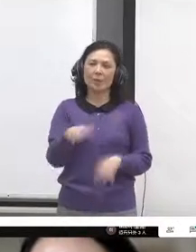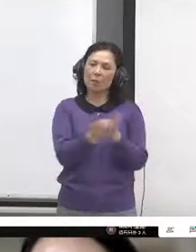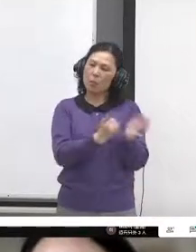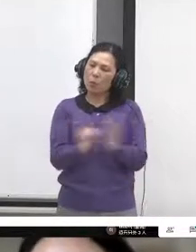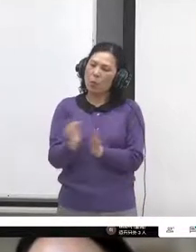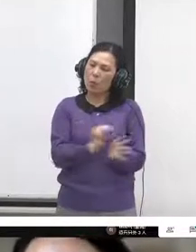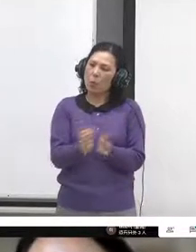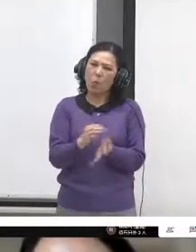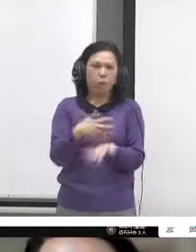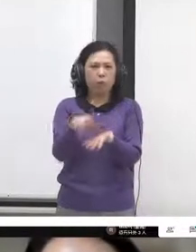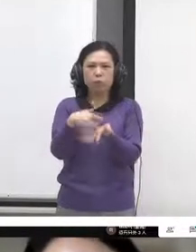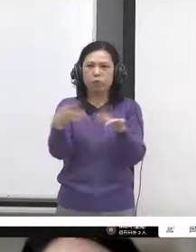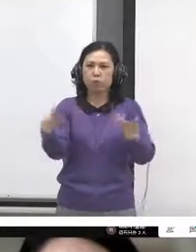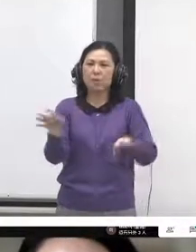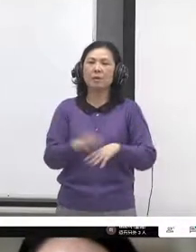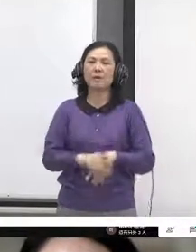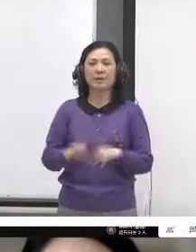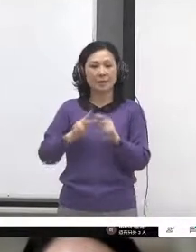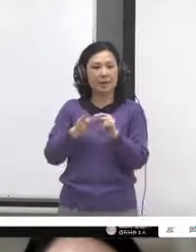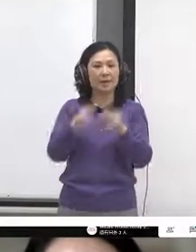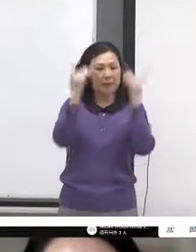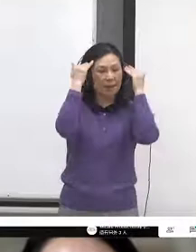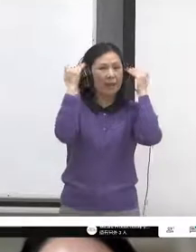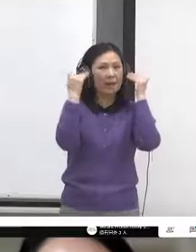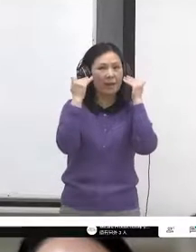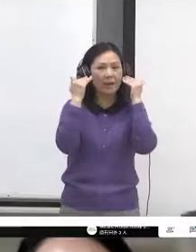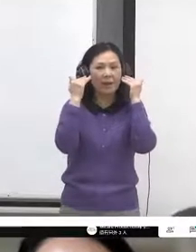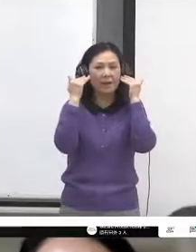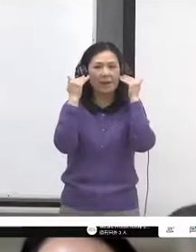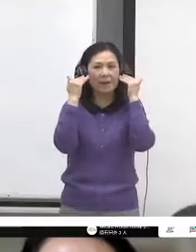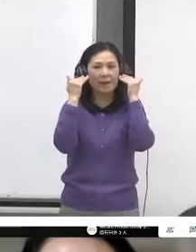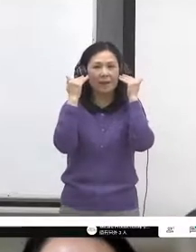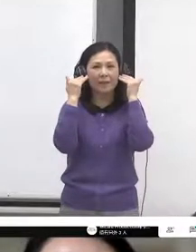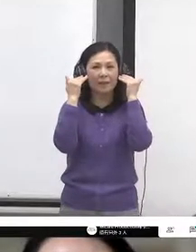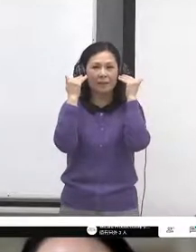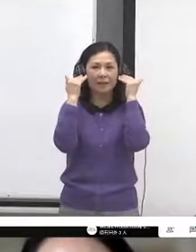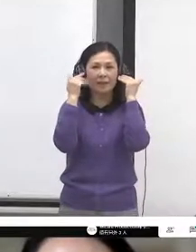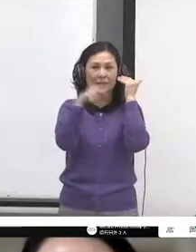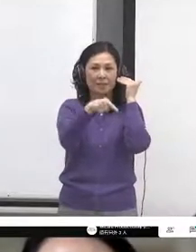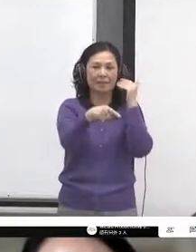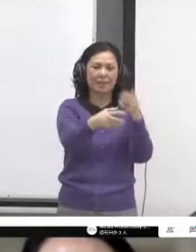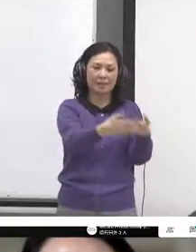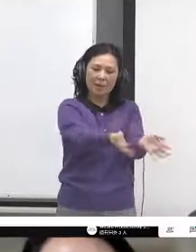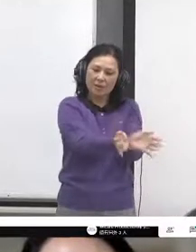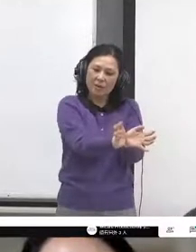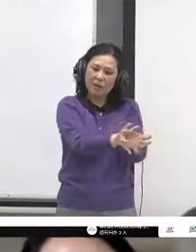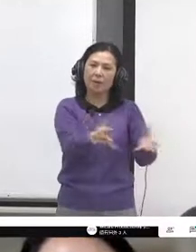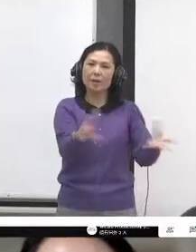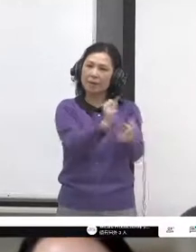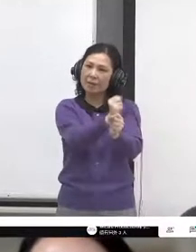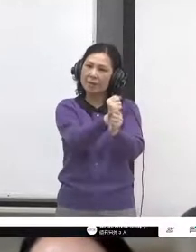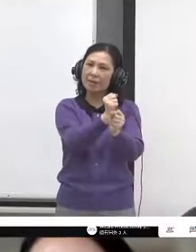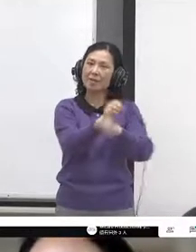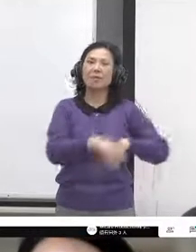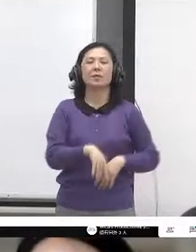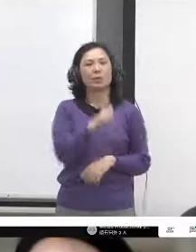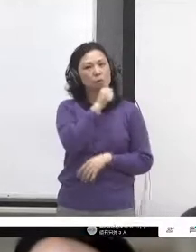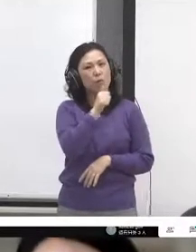Kong governor, Hong Kong people, is we translate and we develop together is Hong